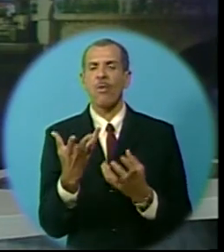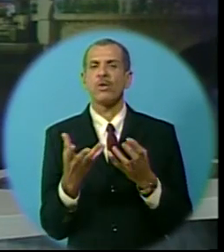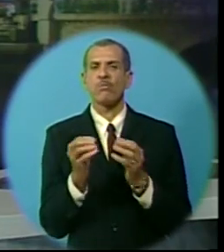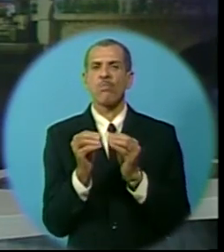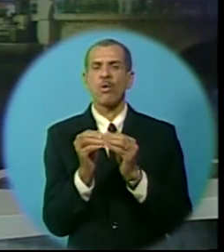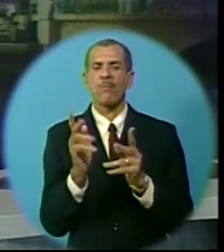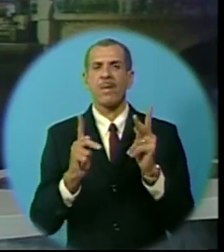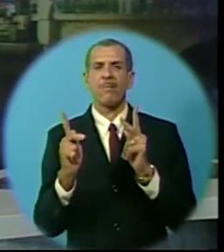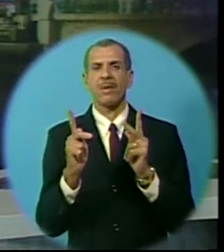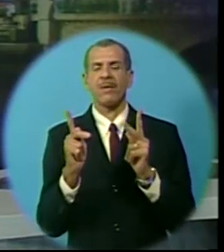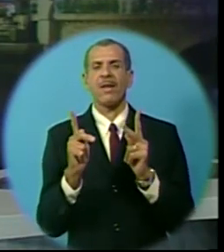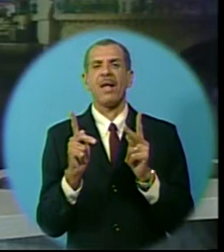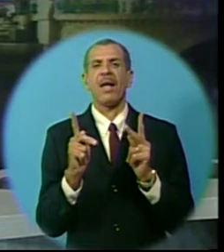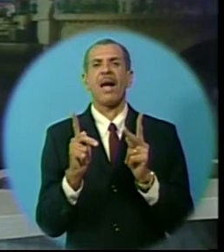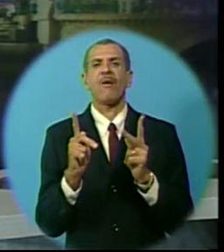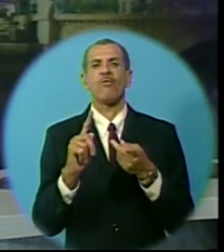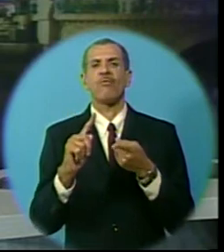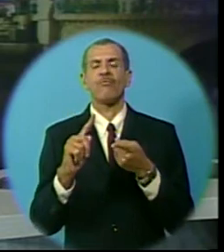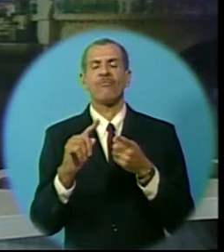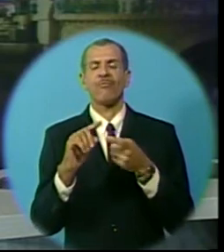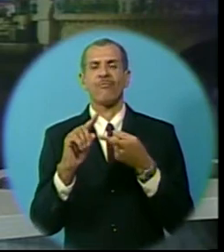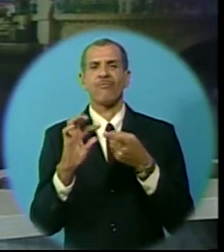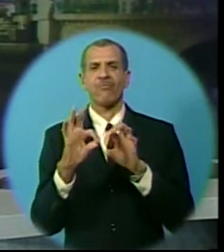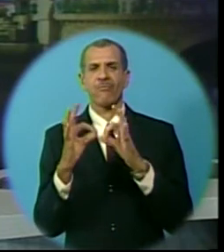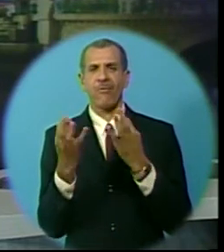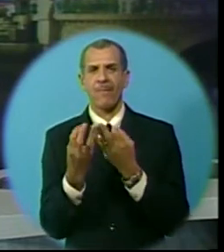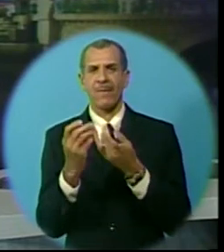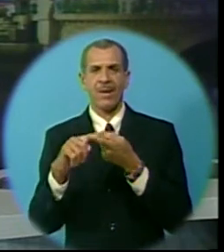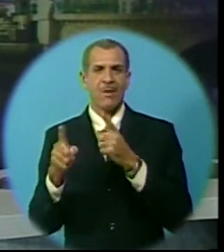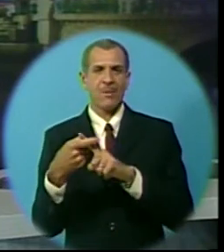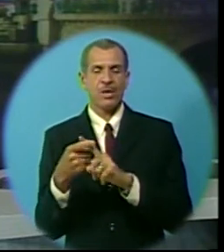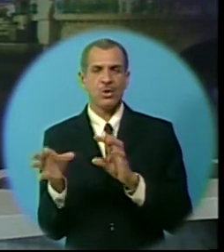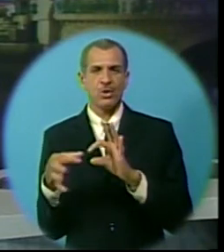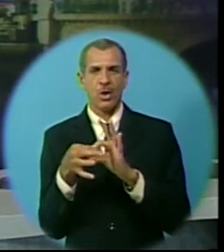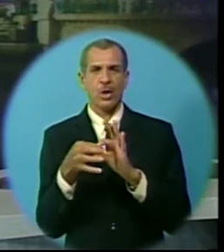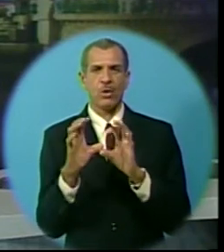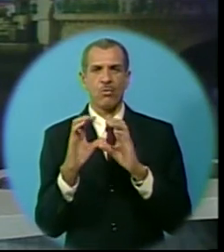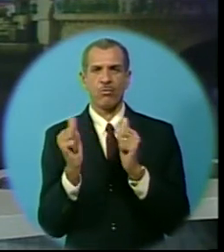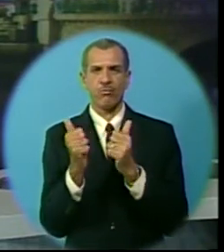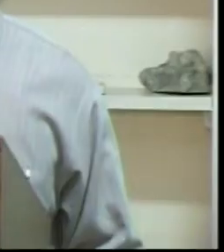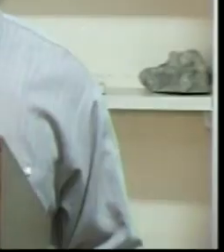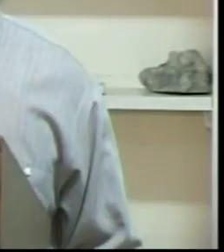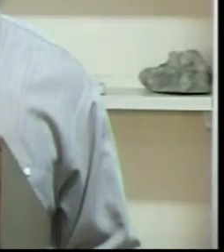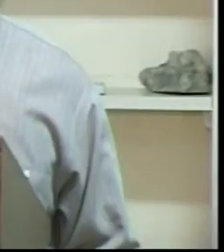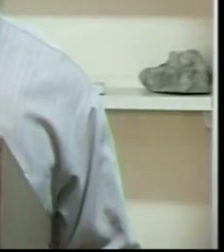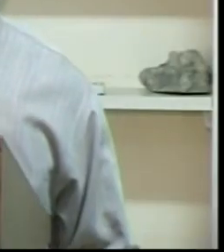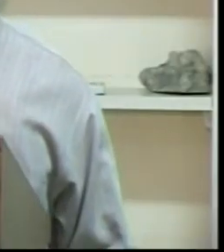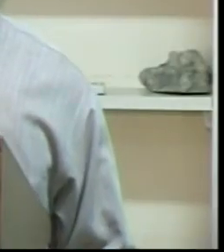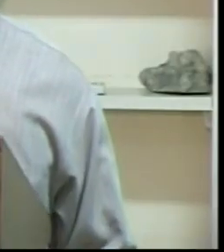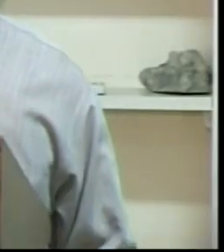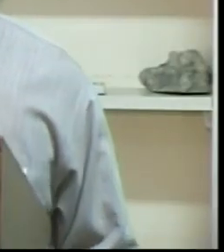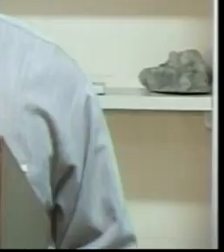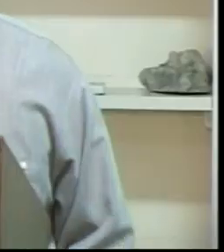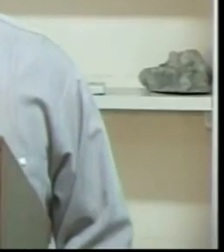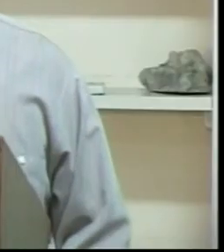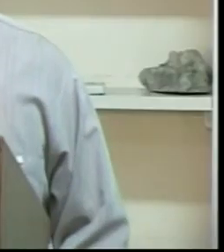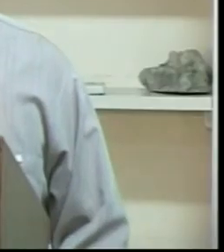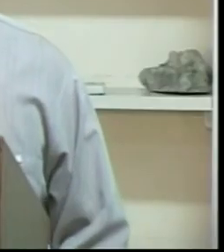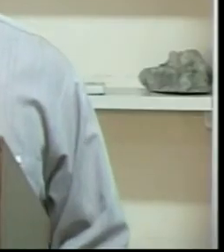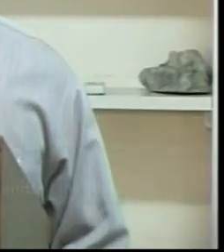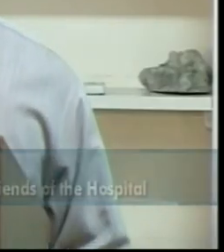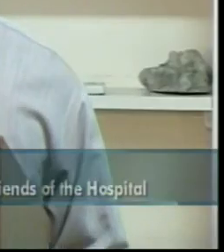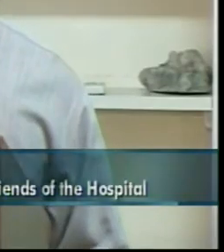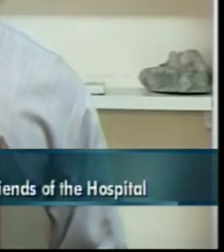the public, especially relatives of patients, join the organization. We have enjoyed a very good relationship with